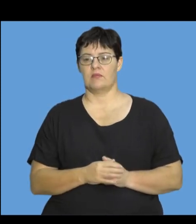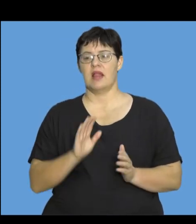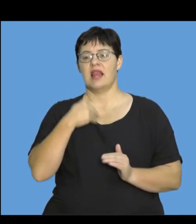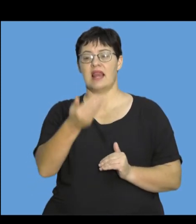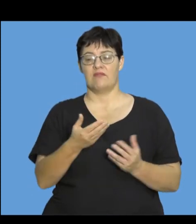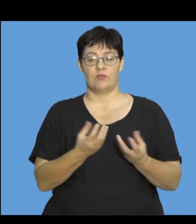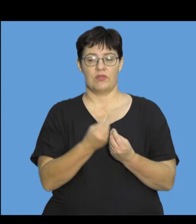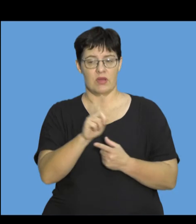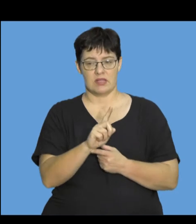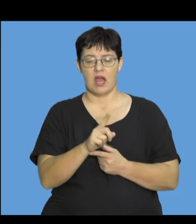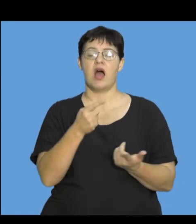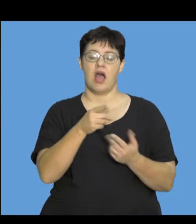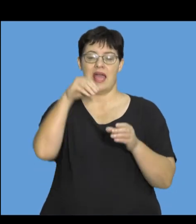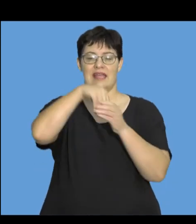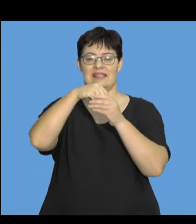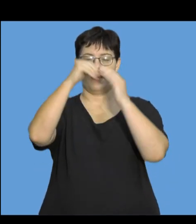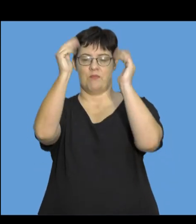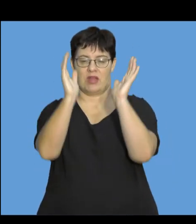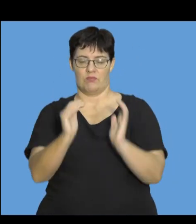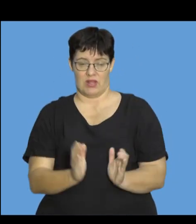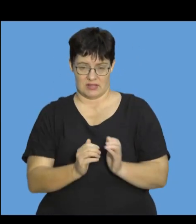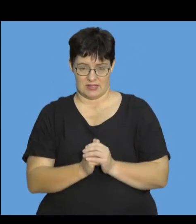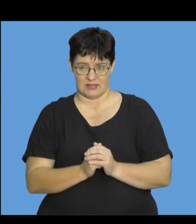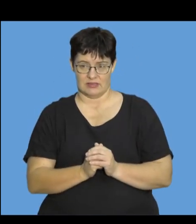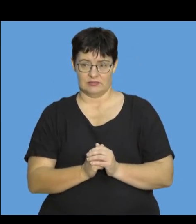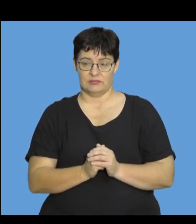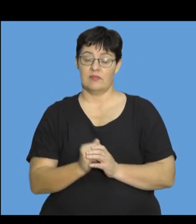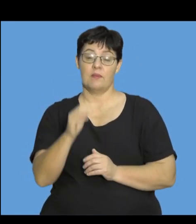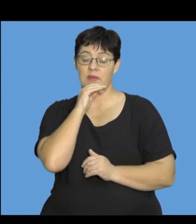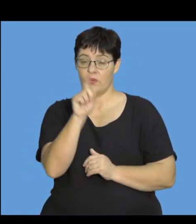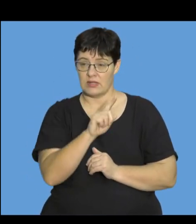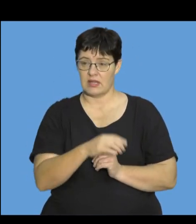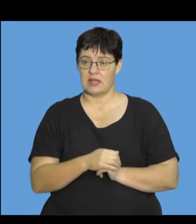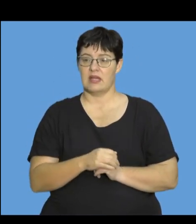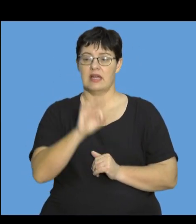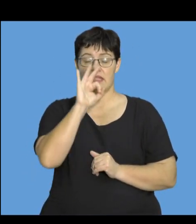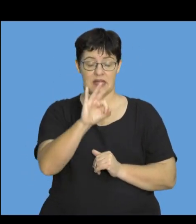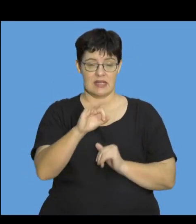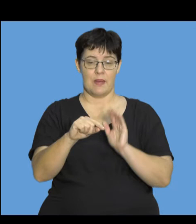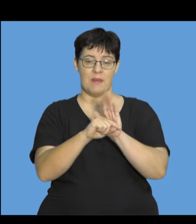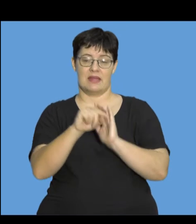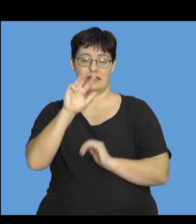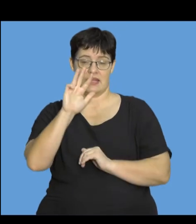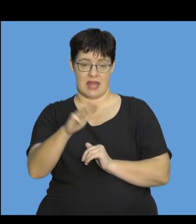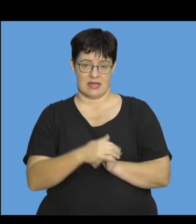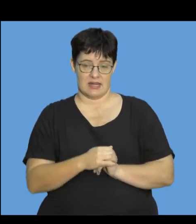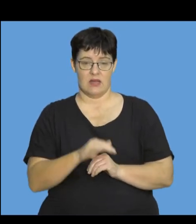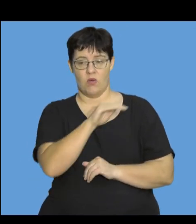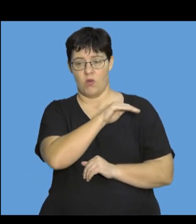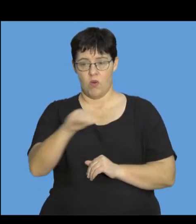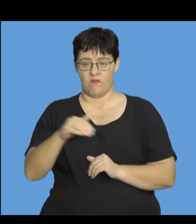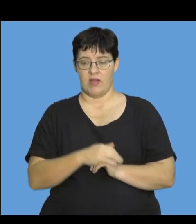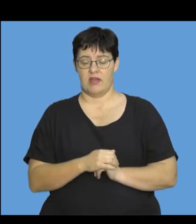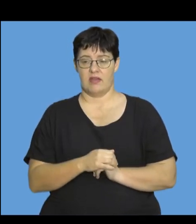I will be left with only what is inside the bracket, which will therefore be 3 minus 9